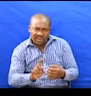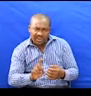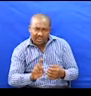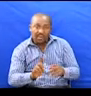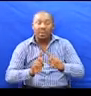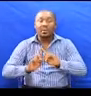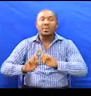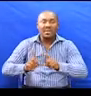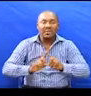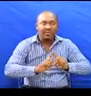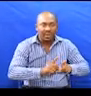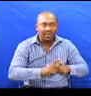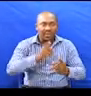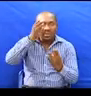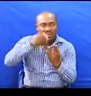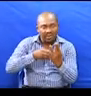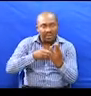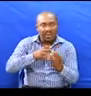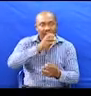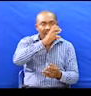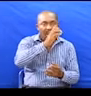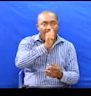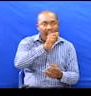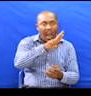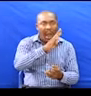What are the difference between